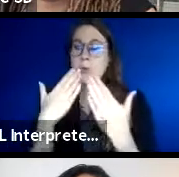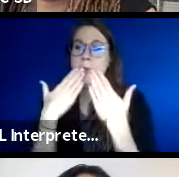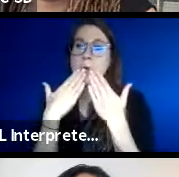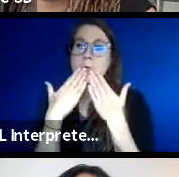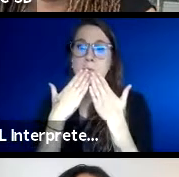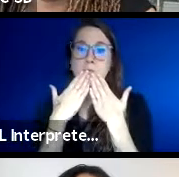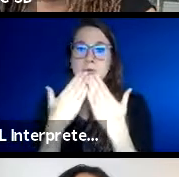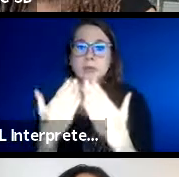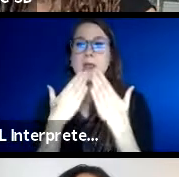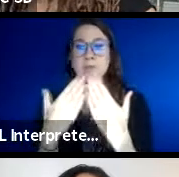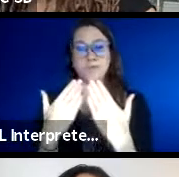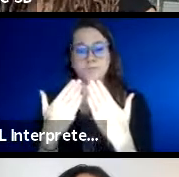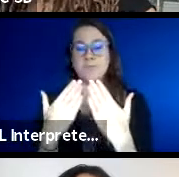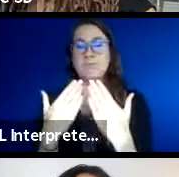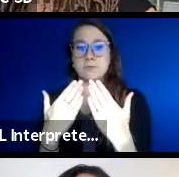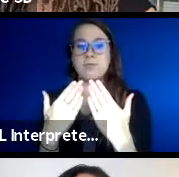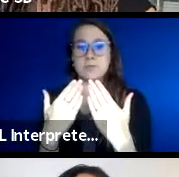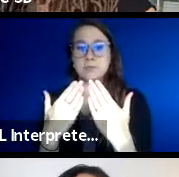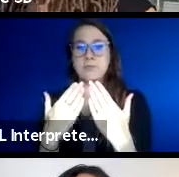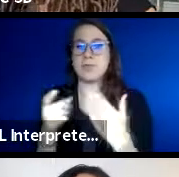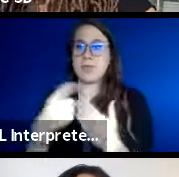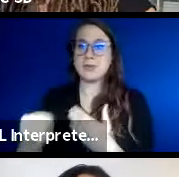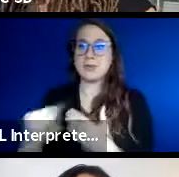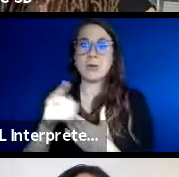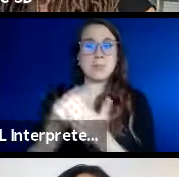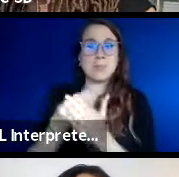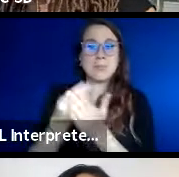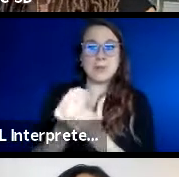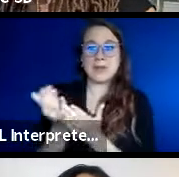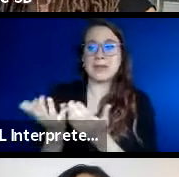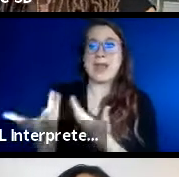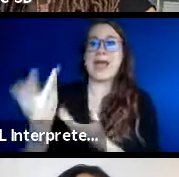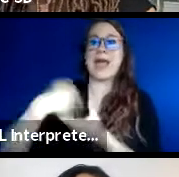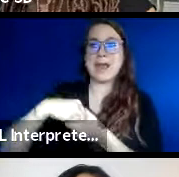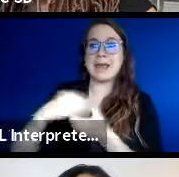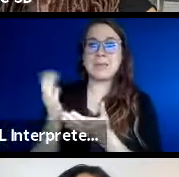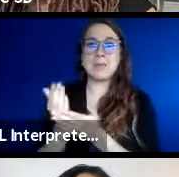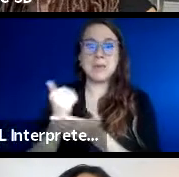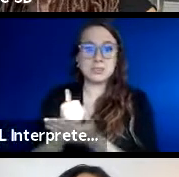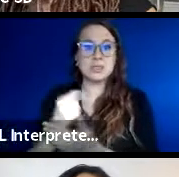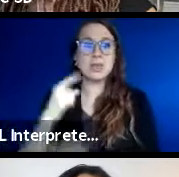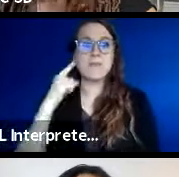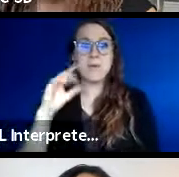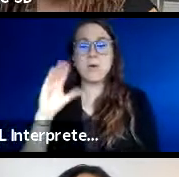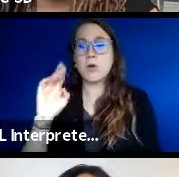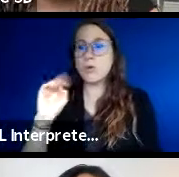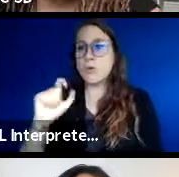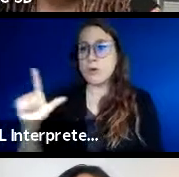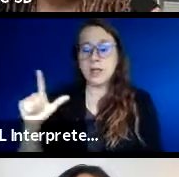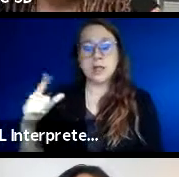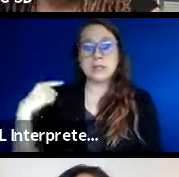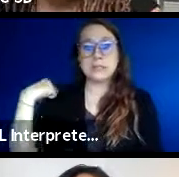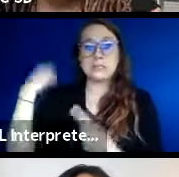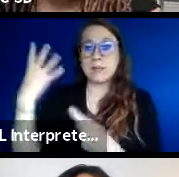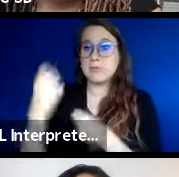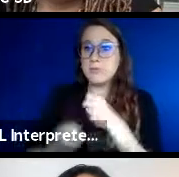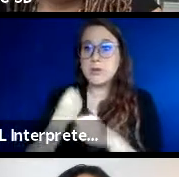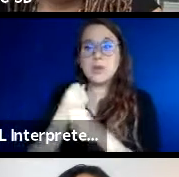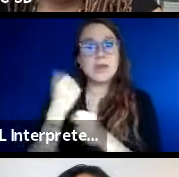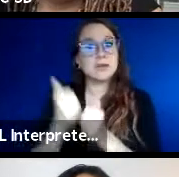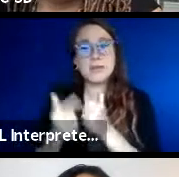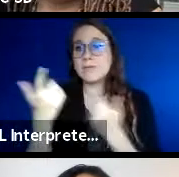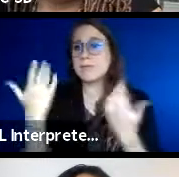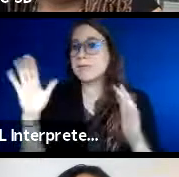grateful and thankful that you put the money in the budget for Cromell. It's been 40 years. Everyone knows